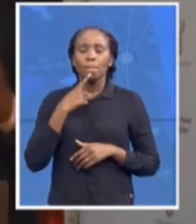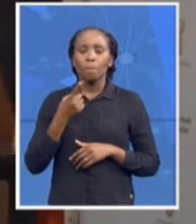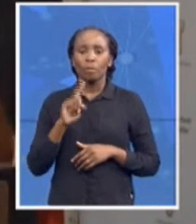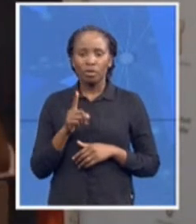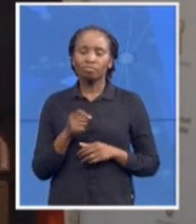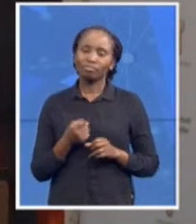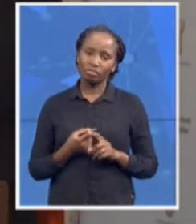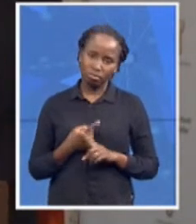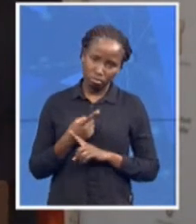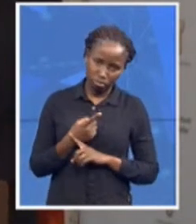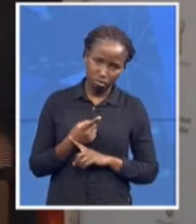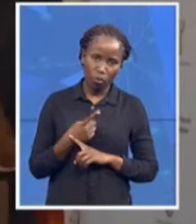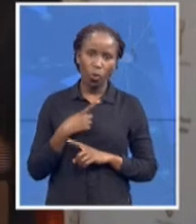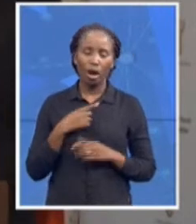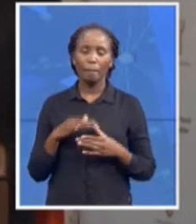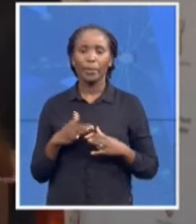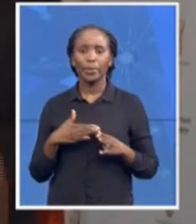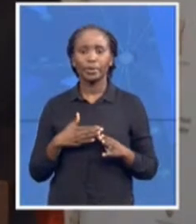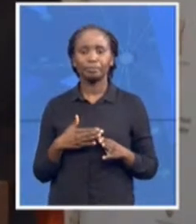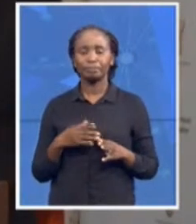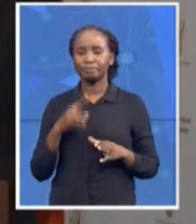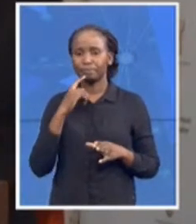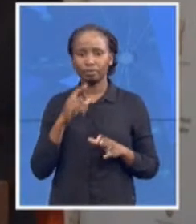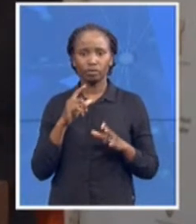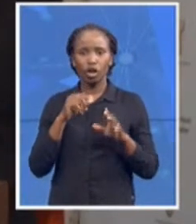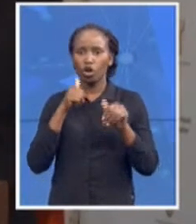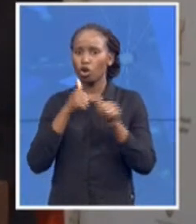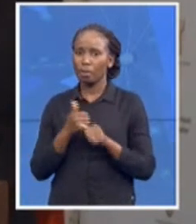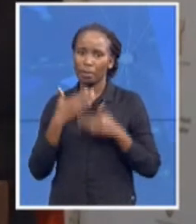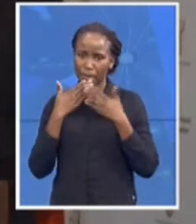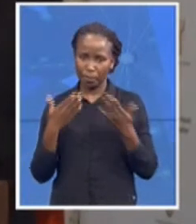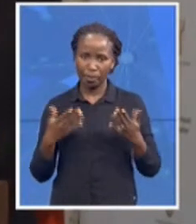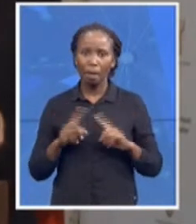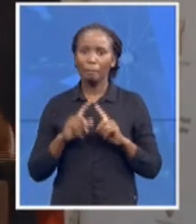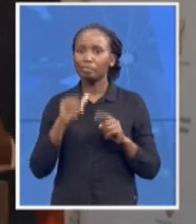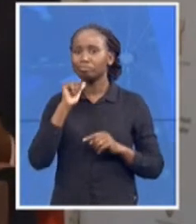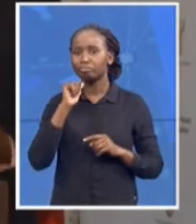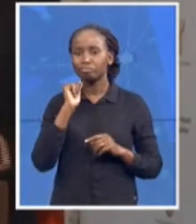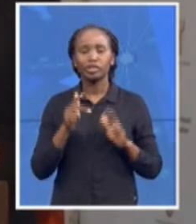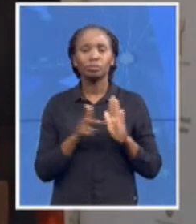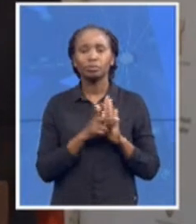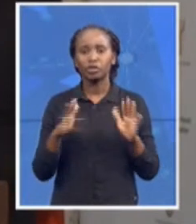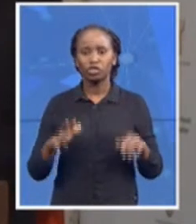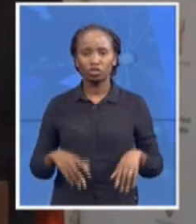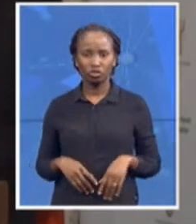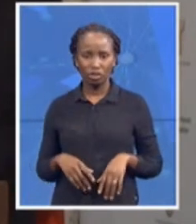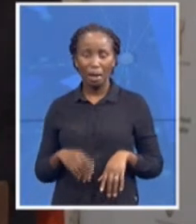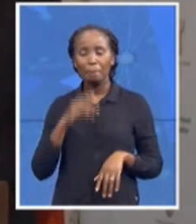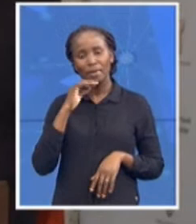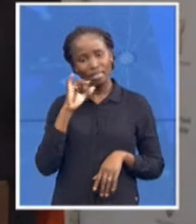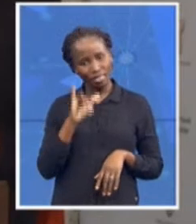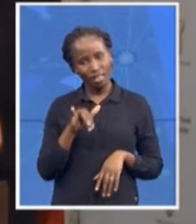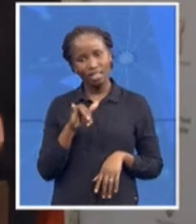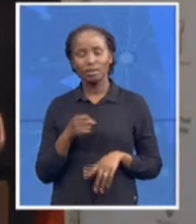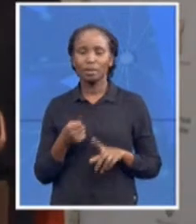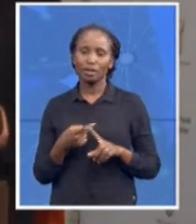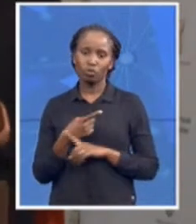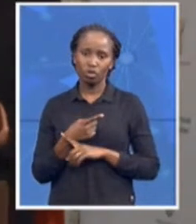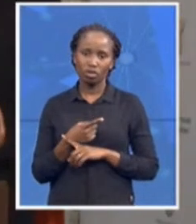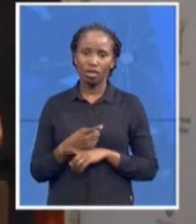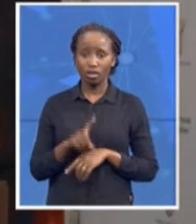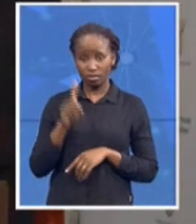and they ended up being approved, that was highly irregular. So let's not confuse the issue of it being irregular as if